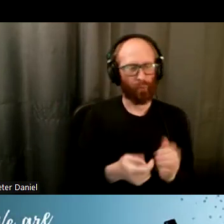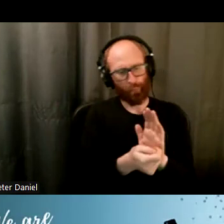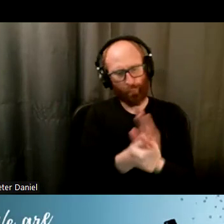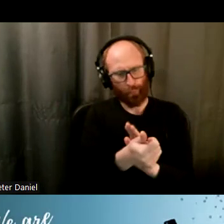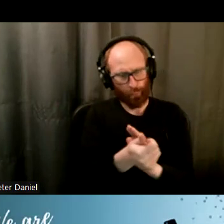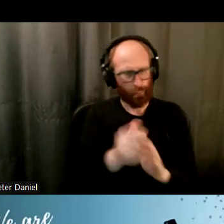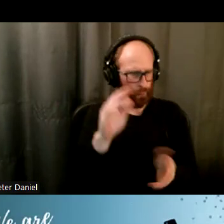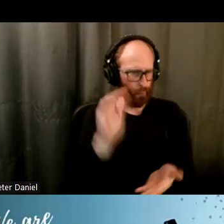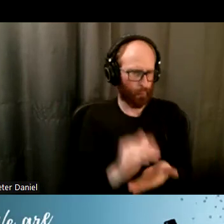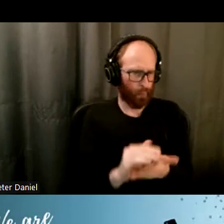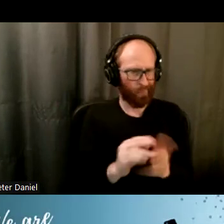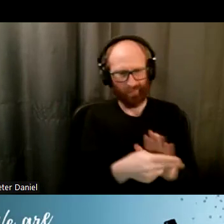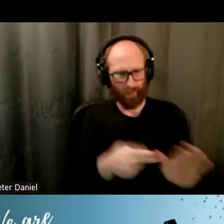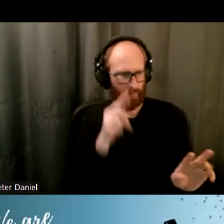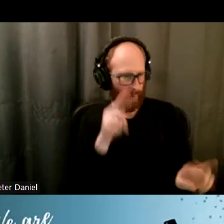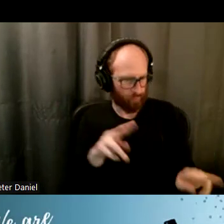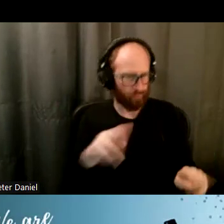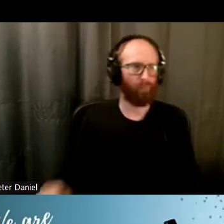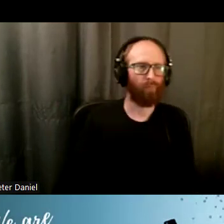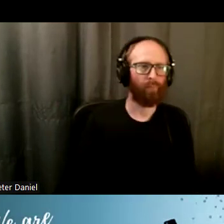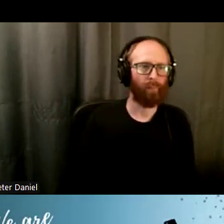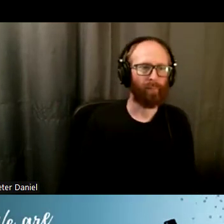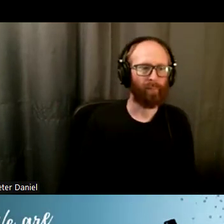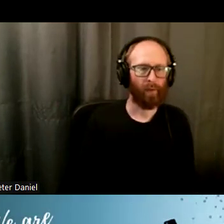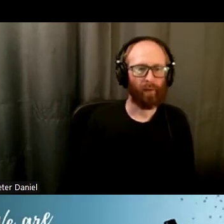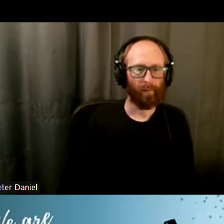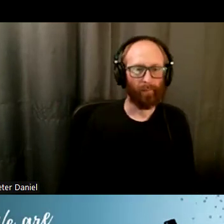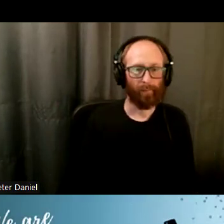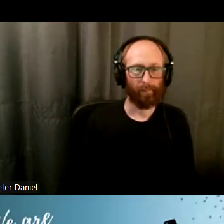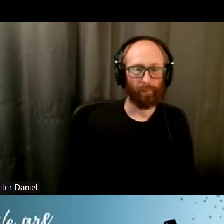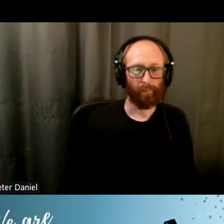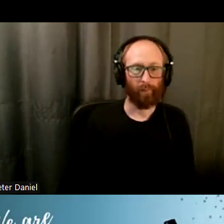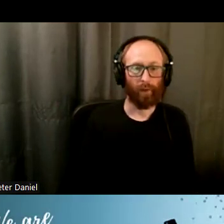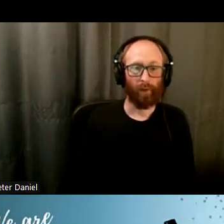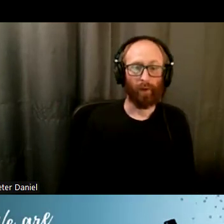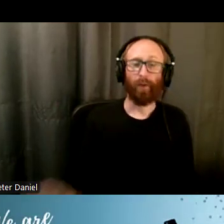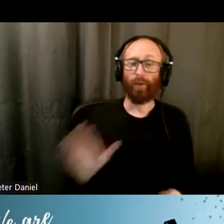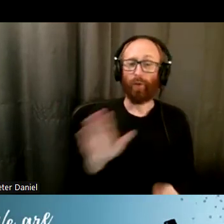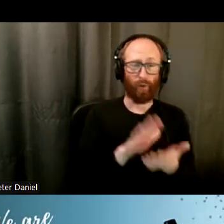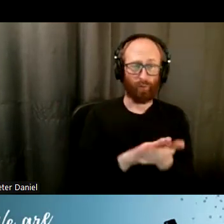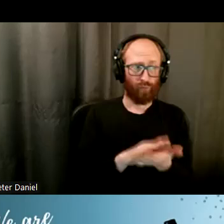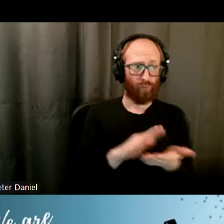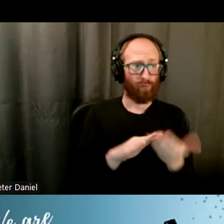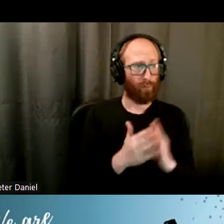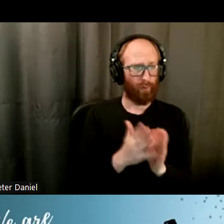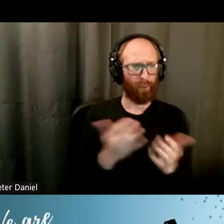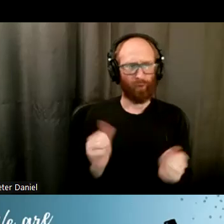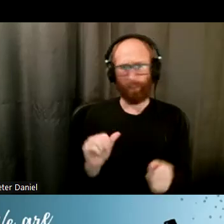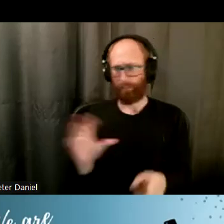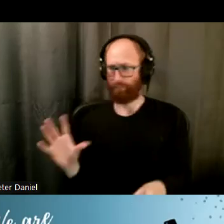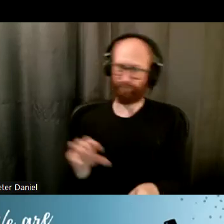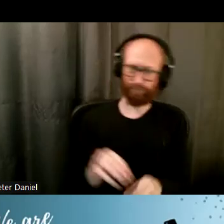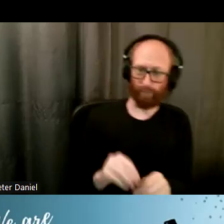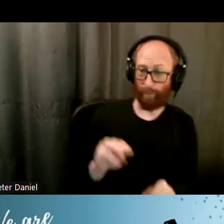about integrating mental health literacy into your school or community, you will want to consider the unique needs of your